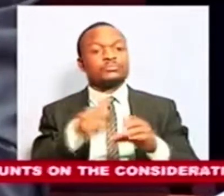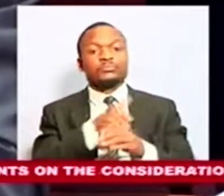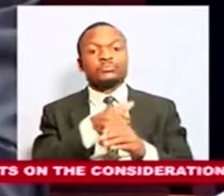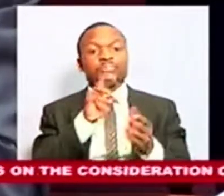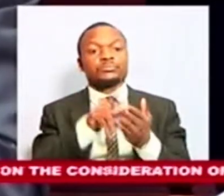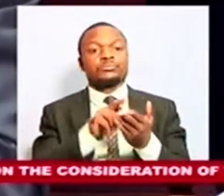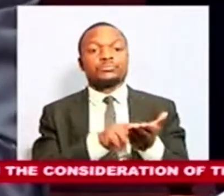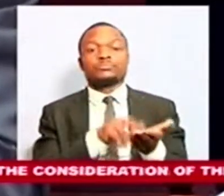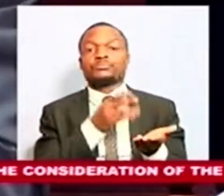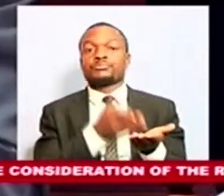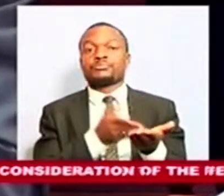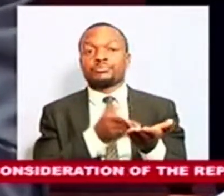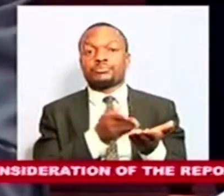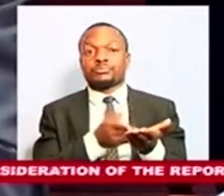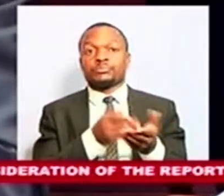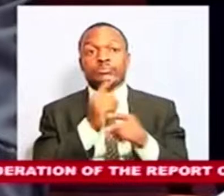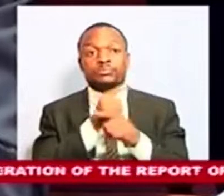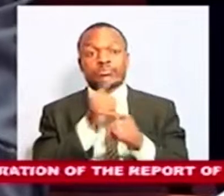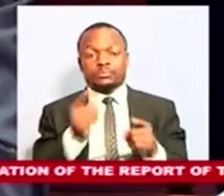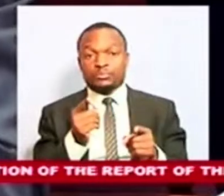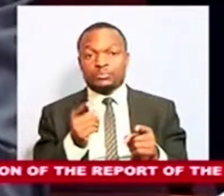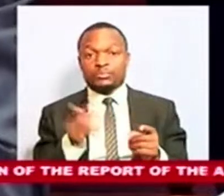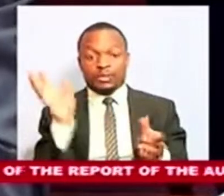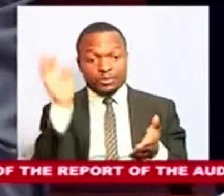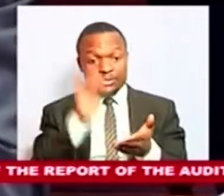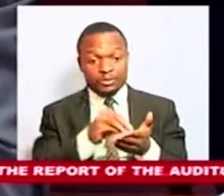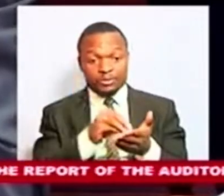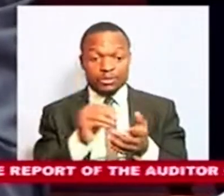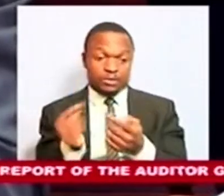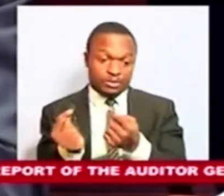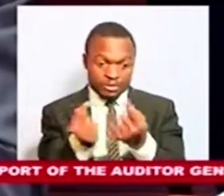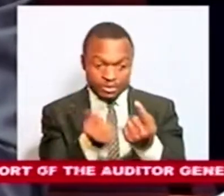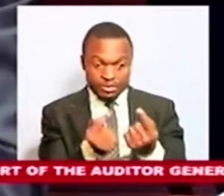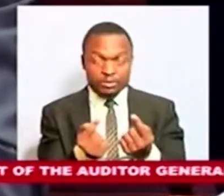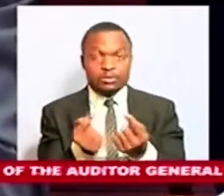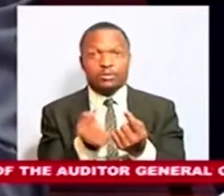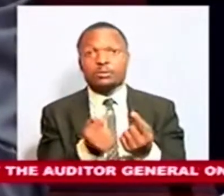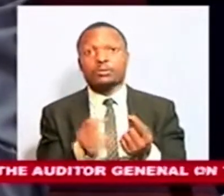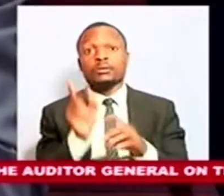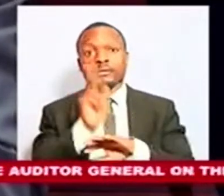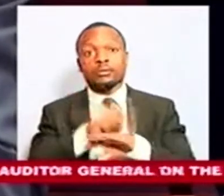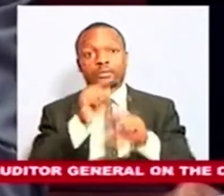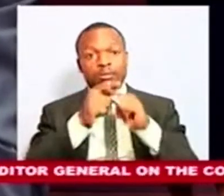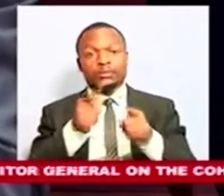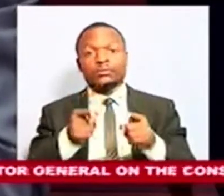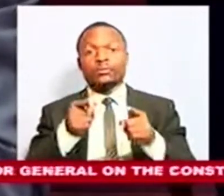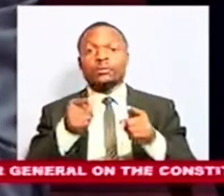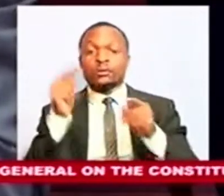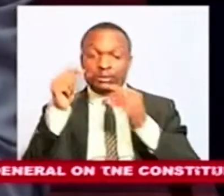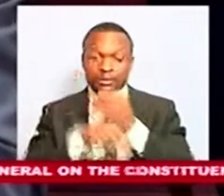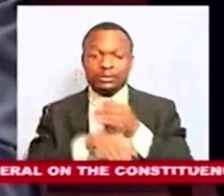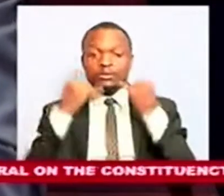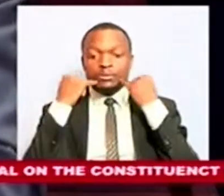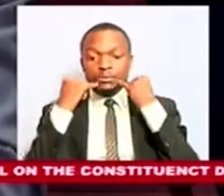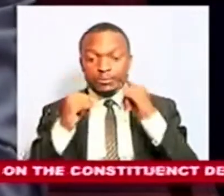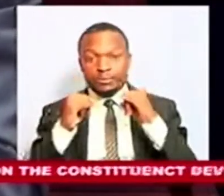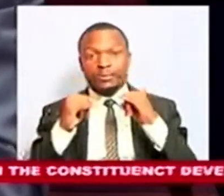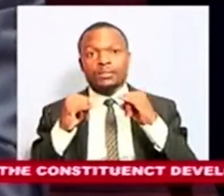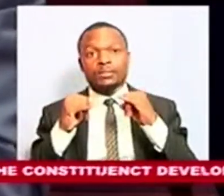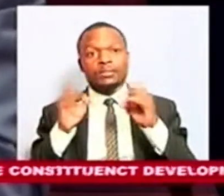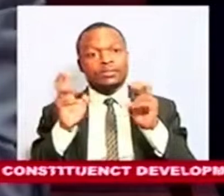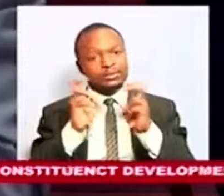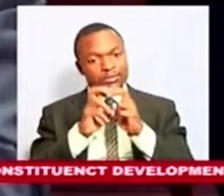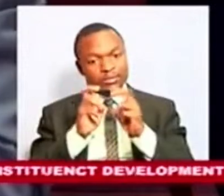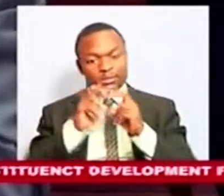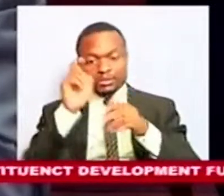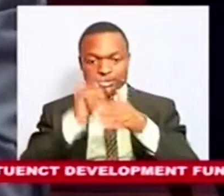table. We just included the status of the projects, but detailed information pertaining the contract sum and the contractor, Chair,